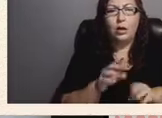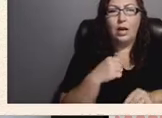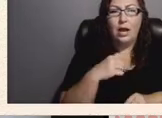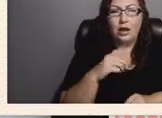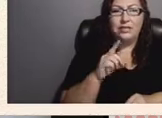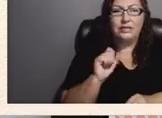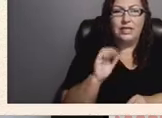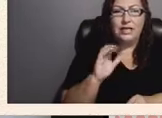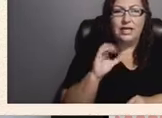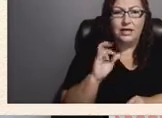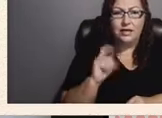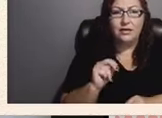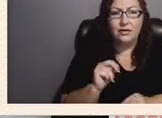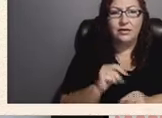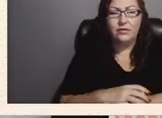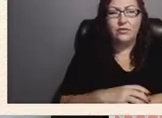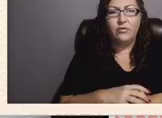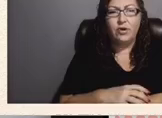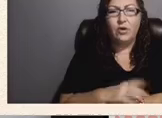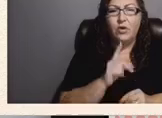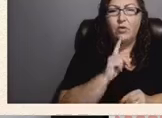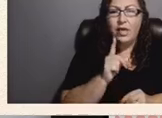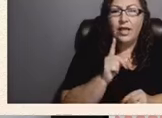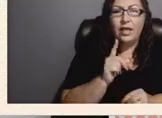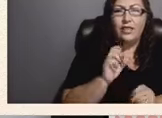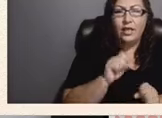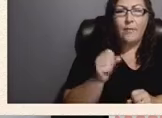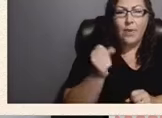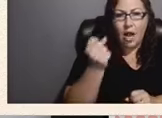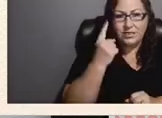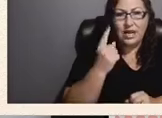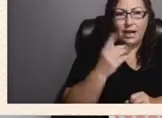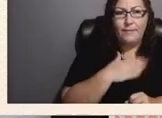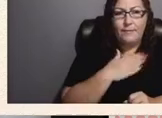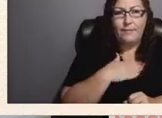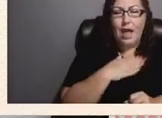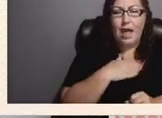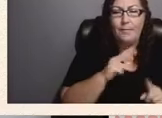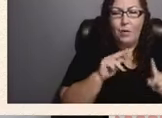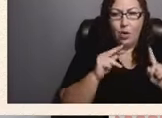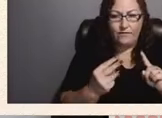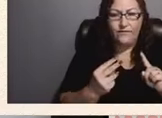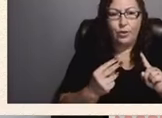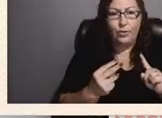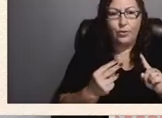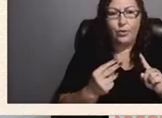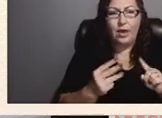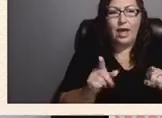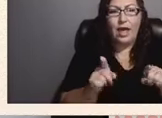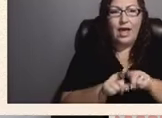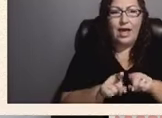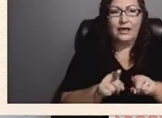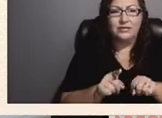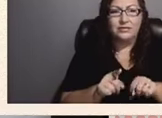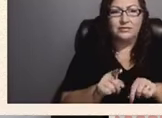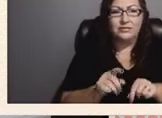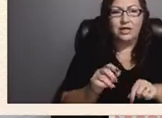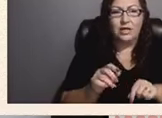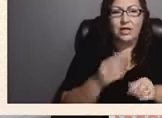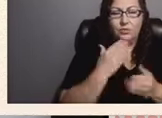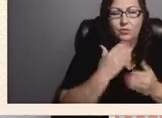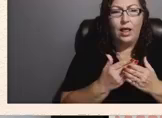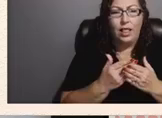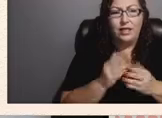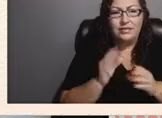they really didn't understand my point of view as the way they came to